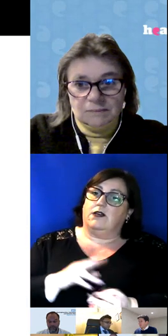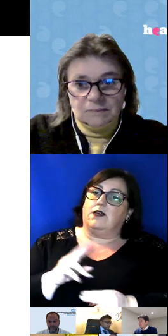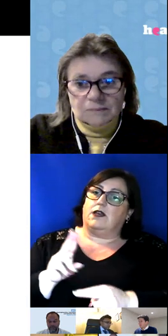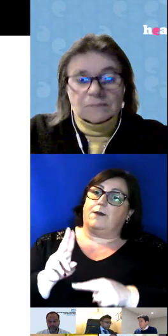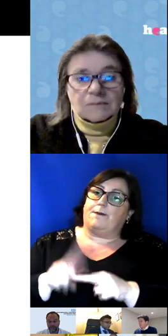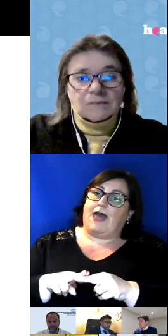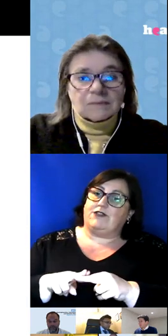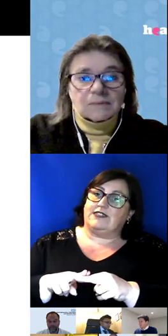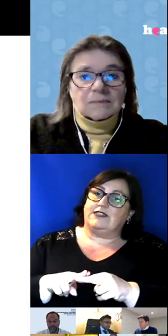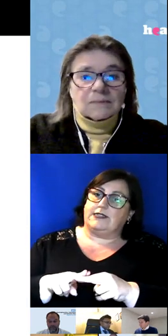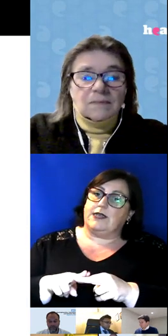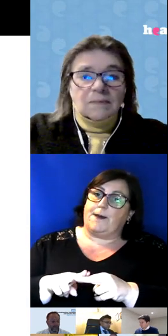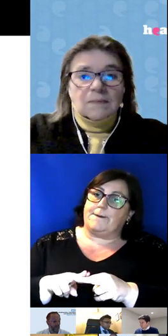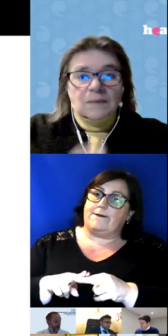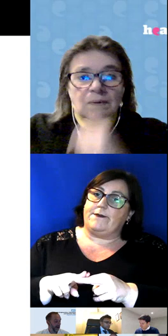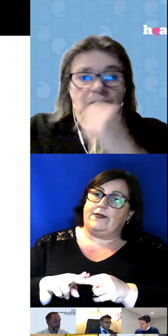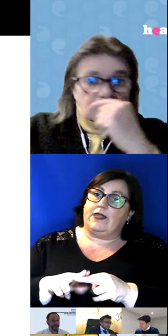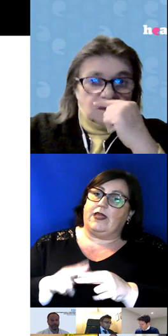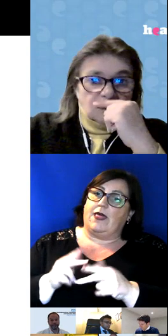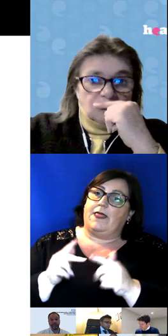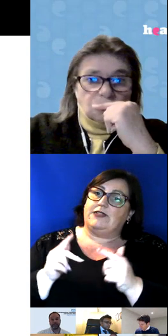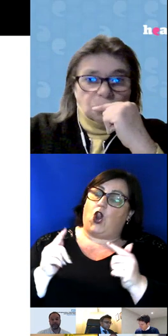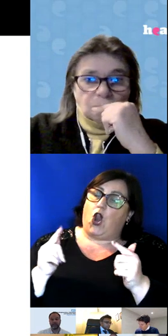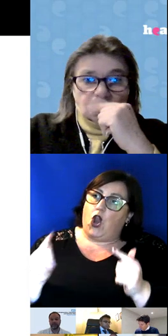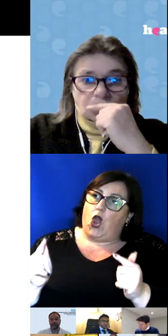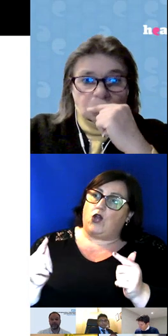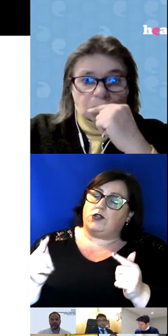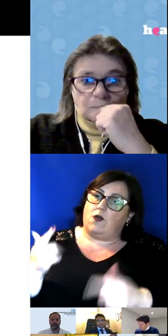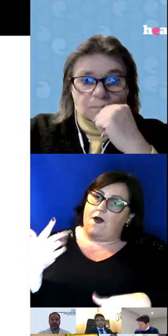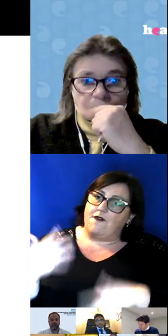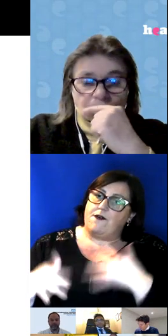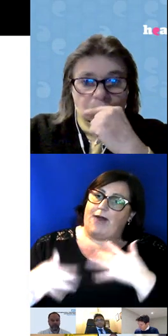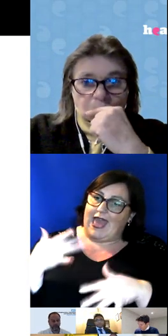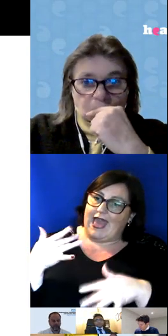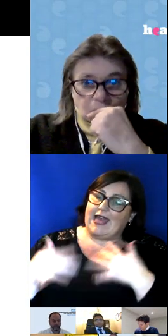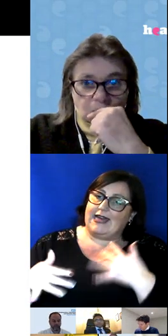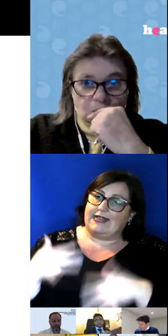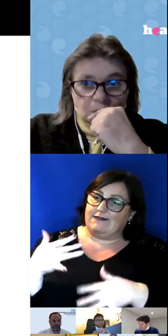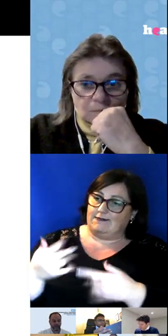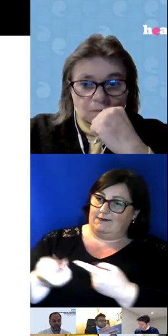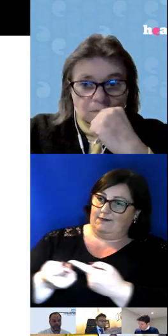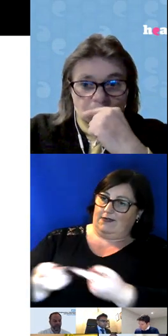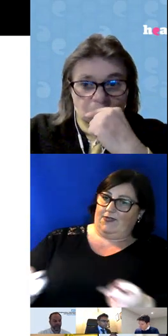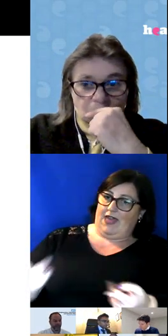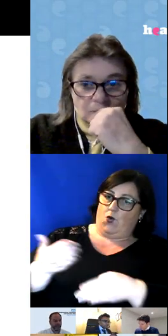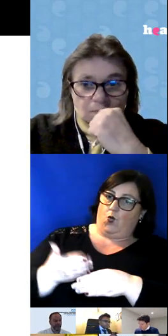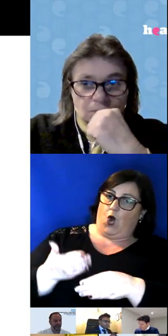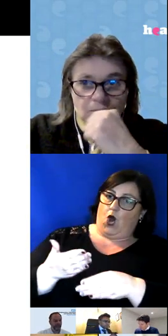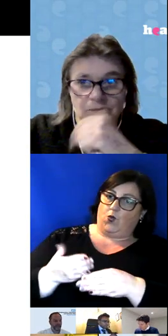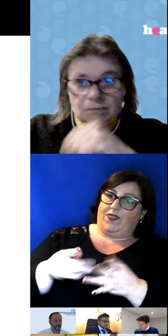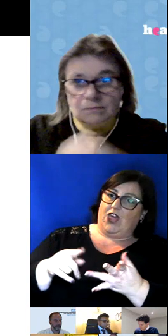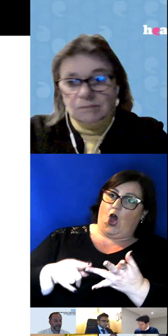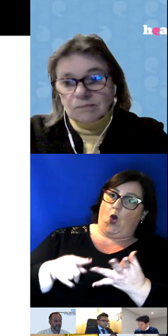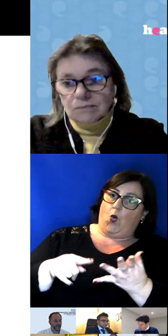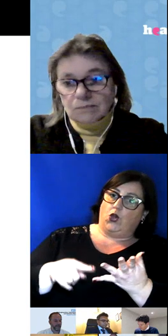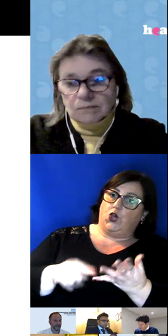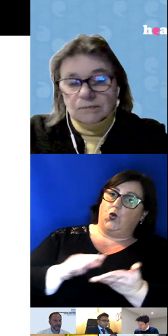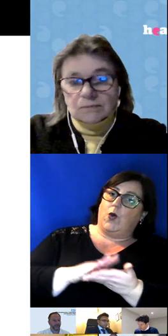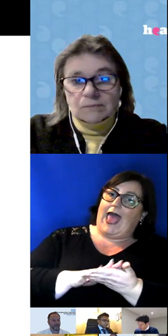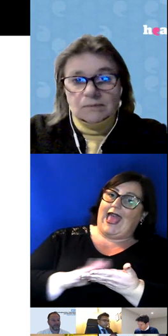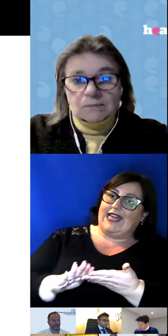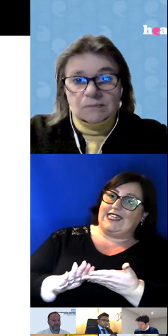that's what we've done. So there's a lot of pain, and they have worked with the OUH. They've got very strong clinical